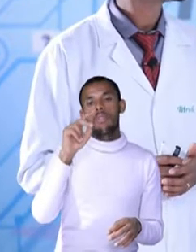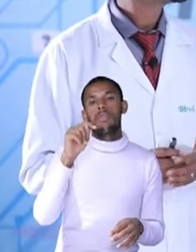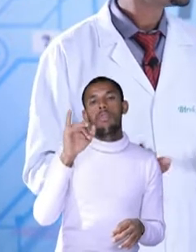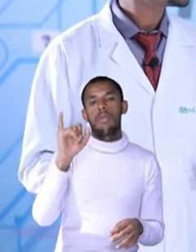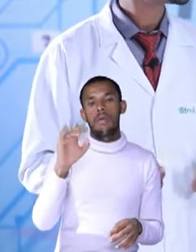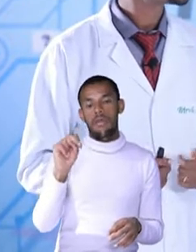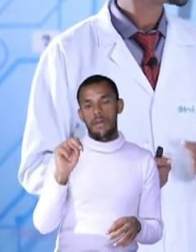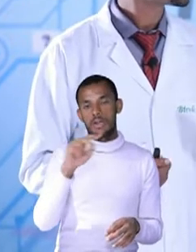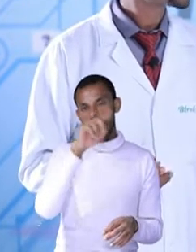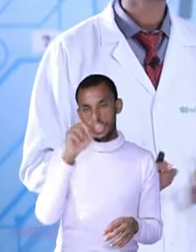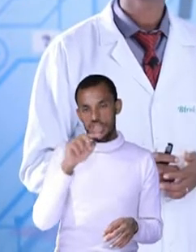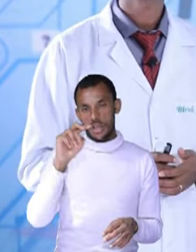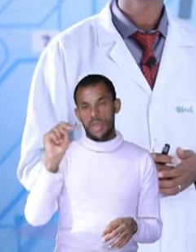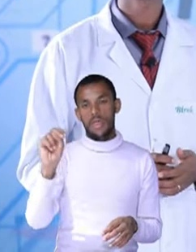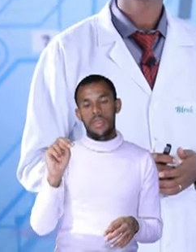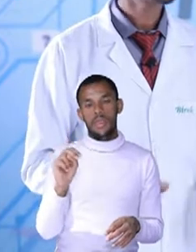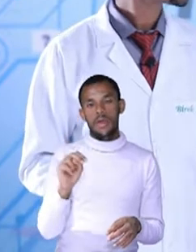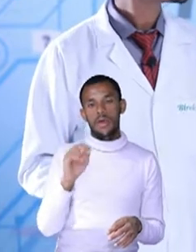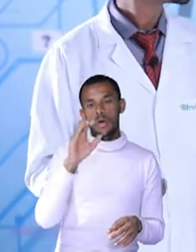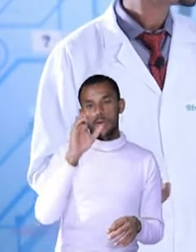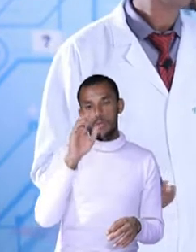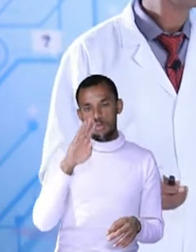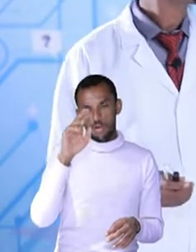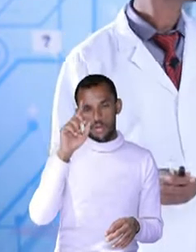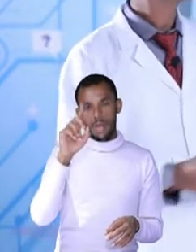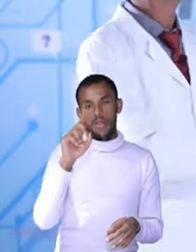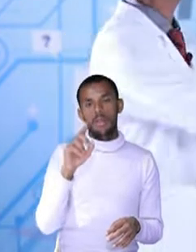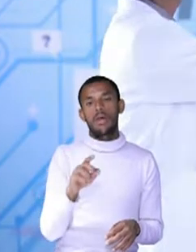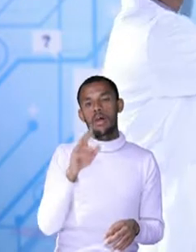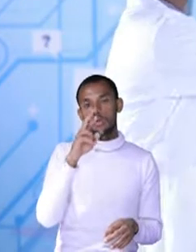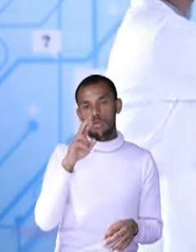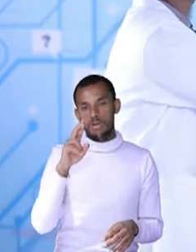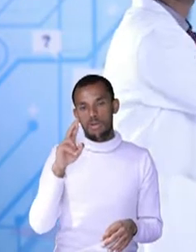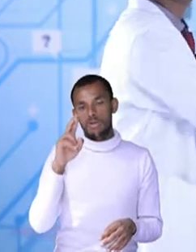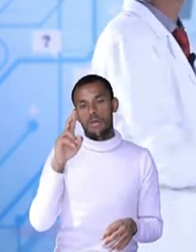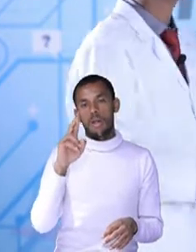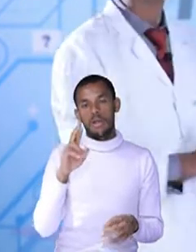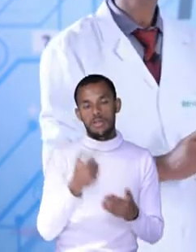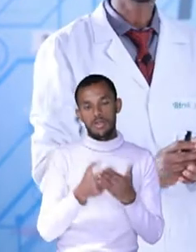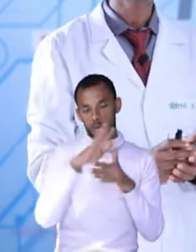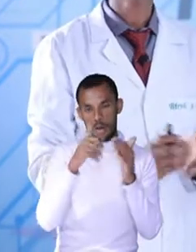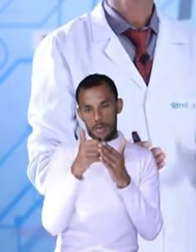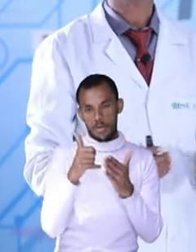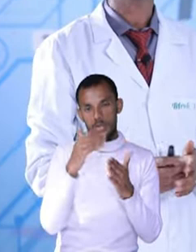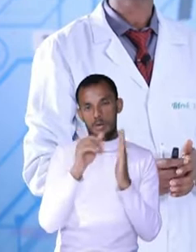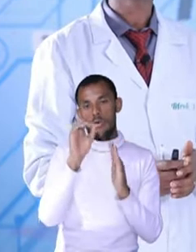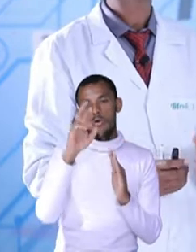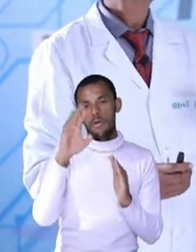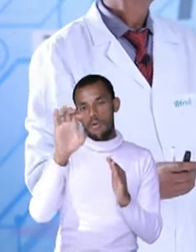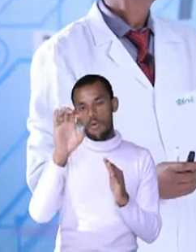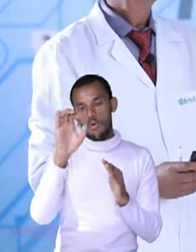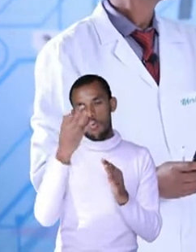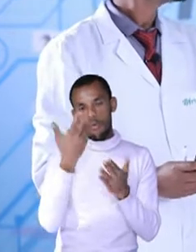dioxide, zincate, cuprite, bauxite, rutile. This is all about some of the ores of different